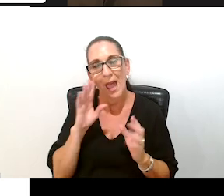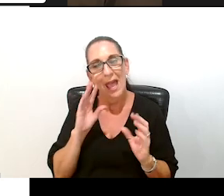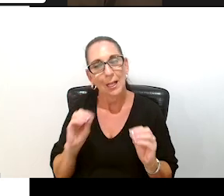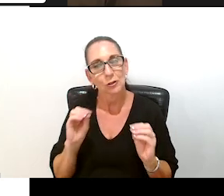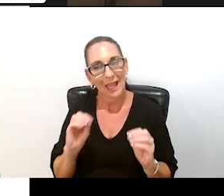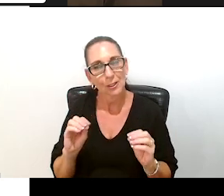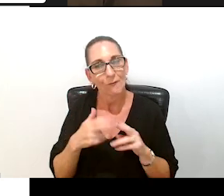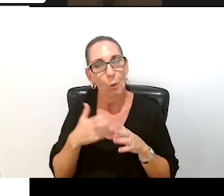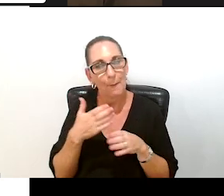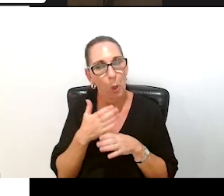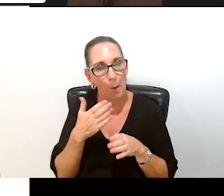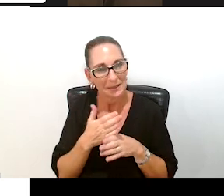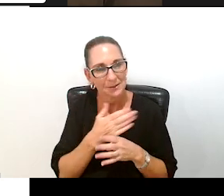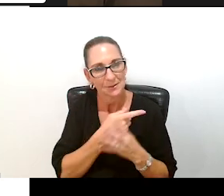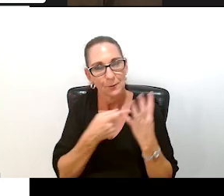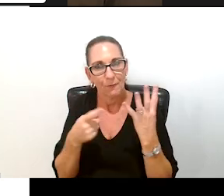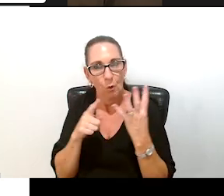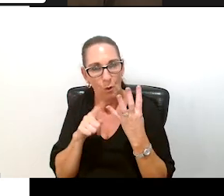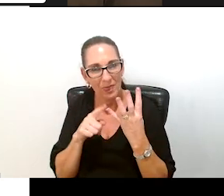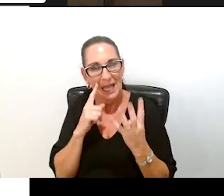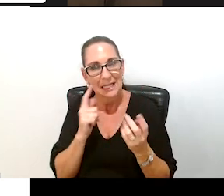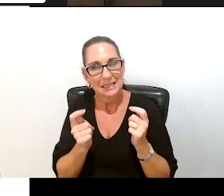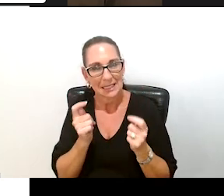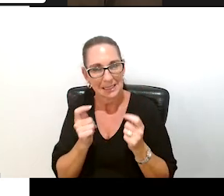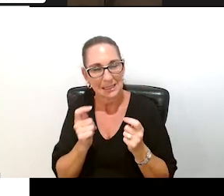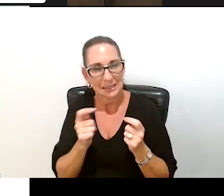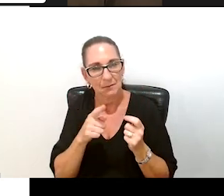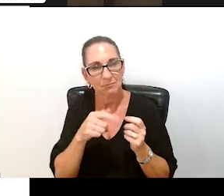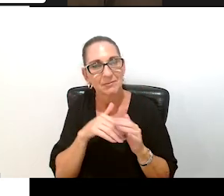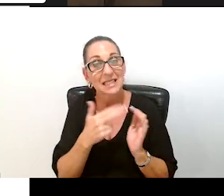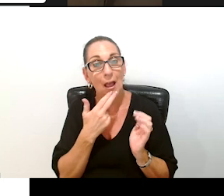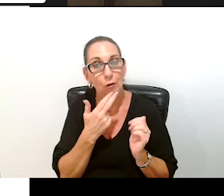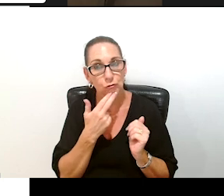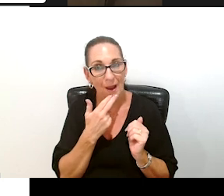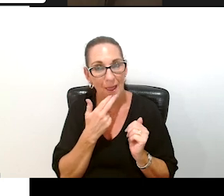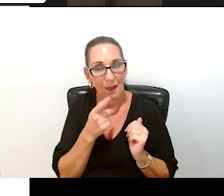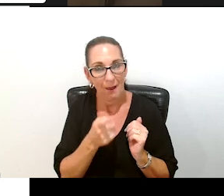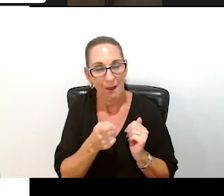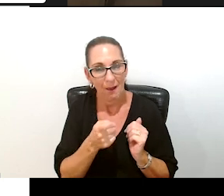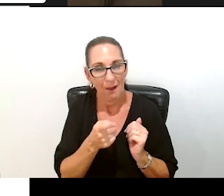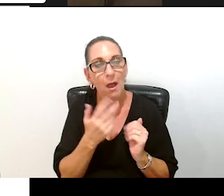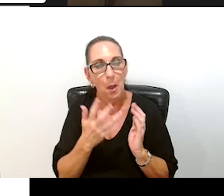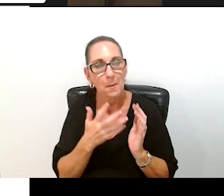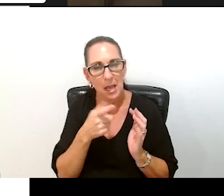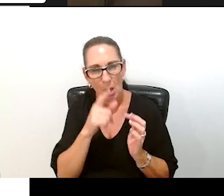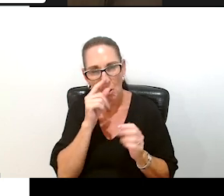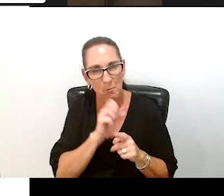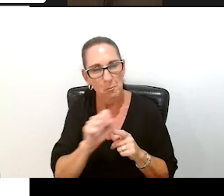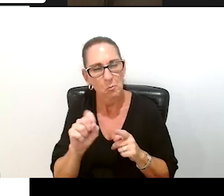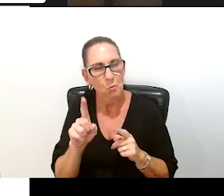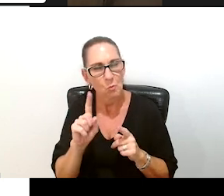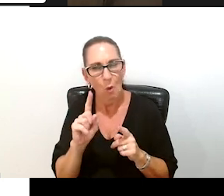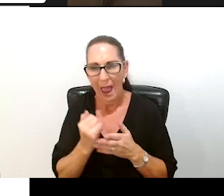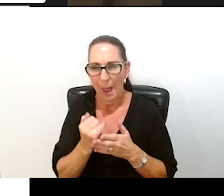to employment test case that was done in South Australia, which was able to look at what happened to young